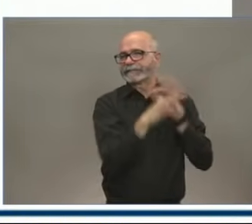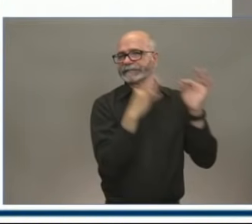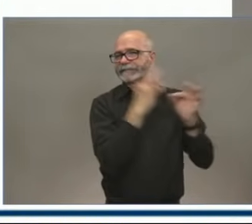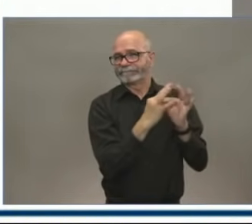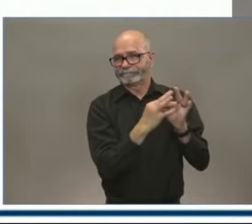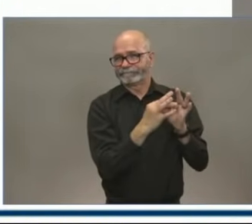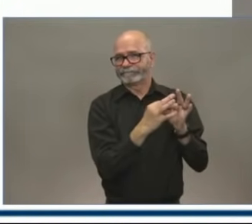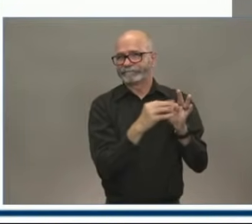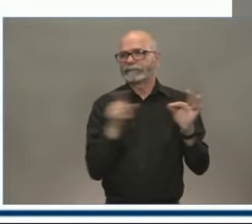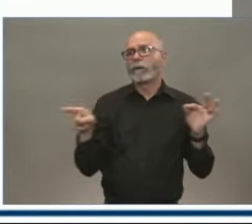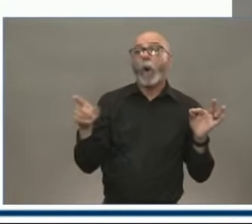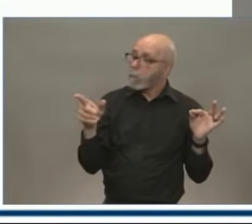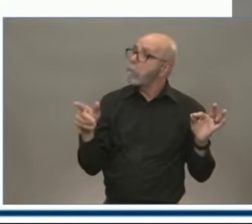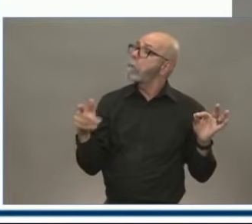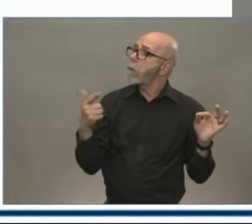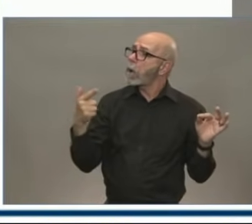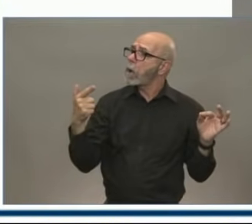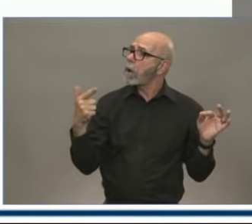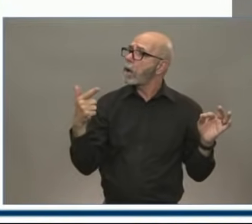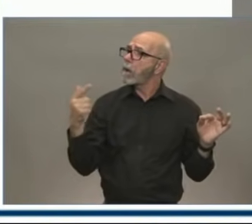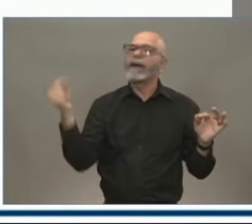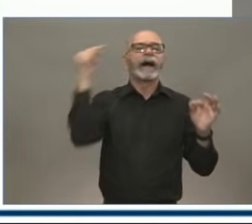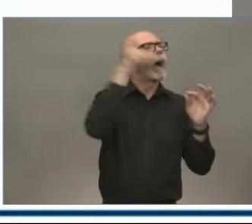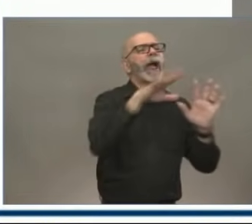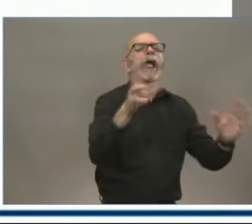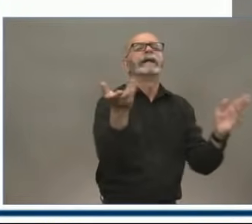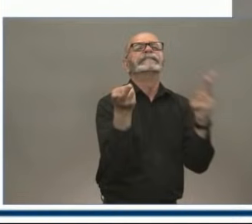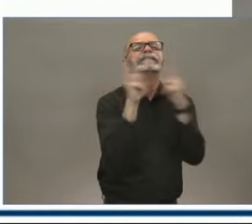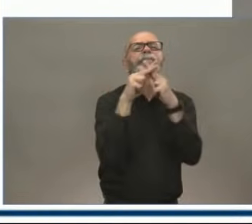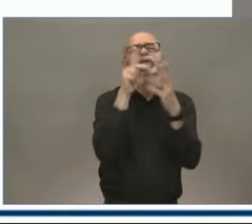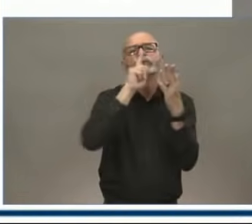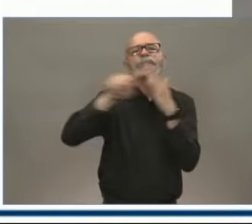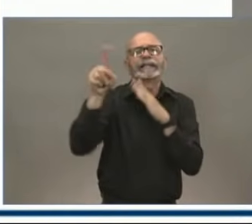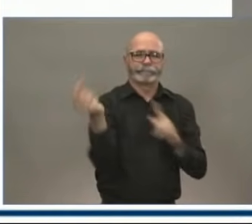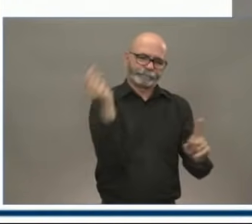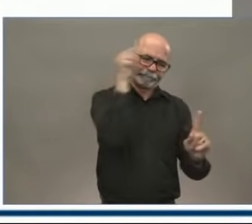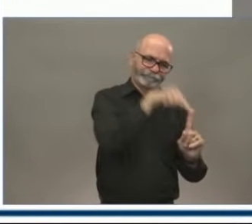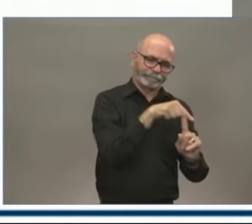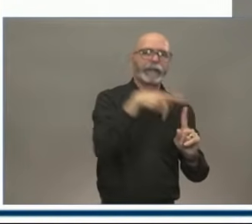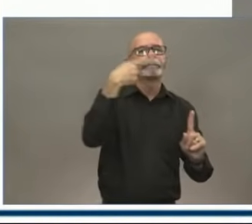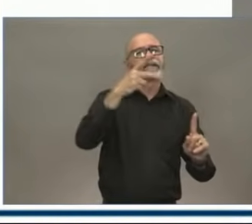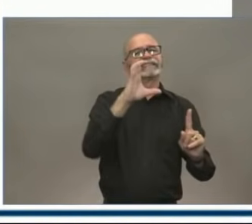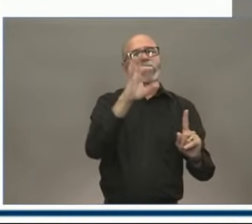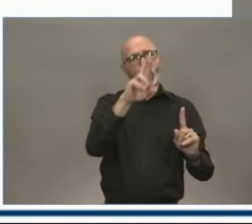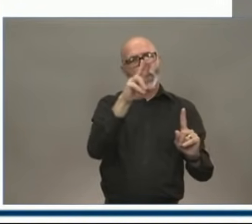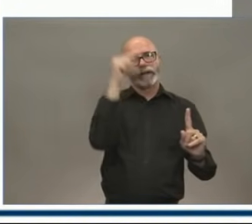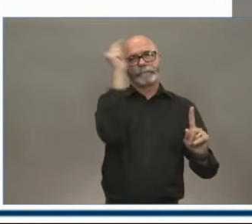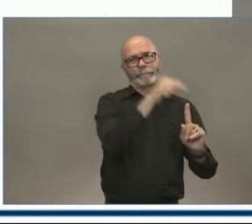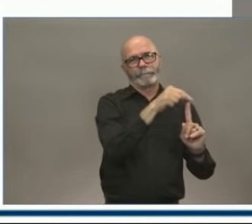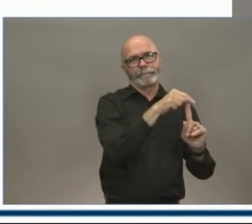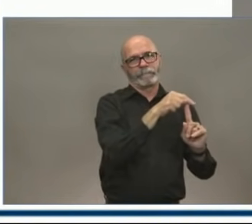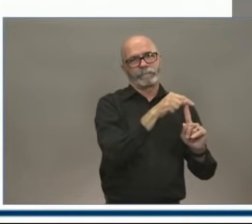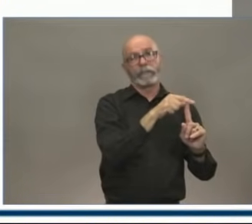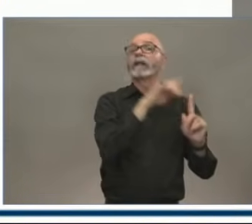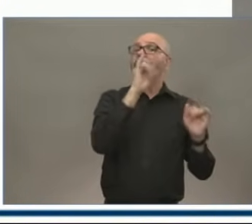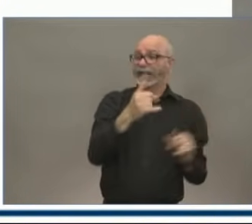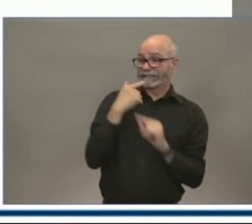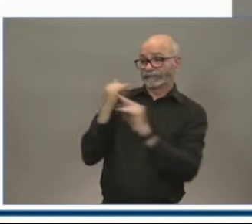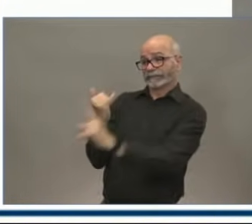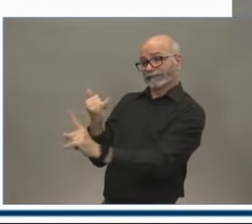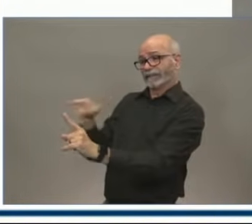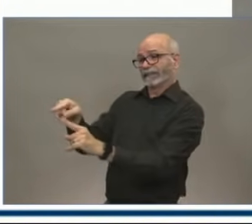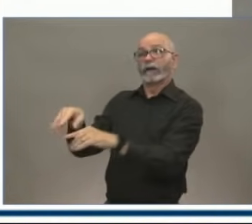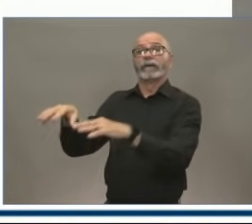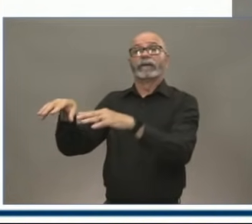accurate, and we are doing that validation. And that's an important step. But those initial results allow us to take rapid action. If people